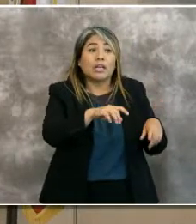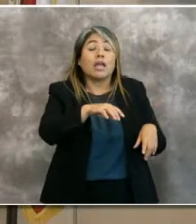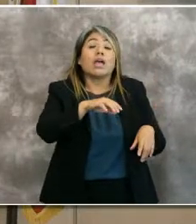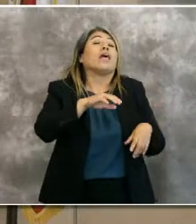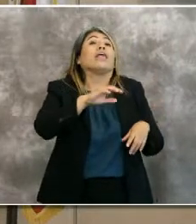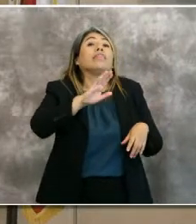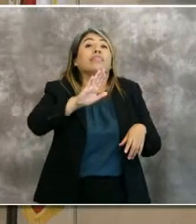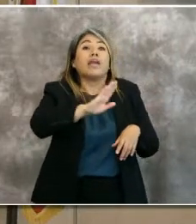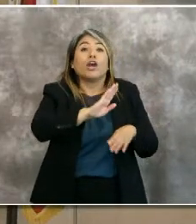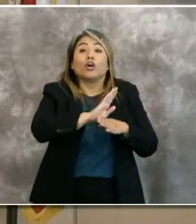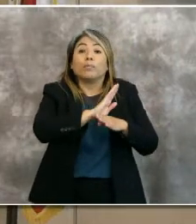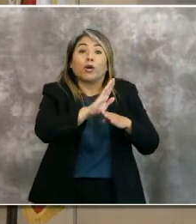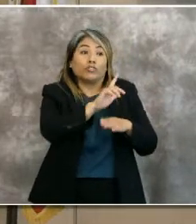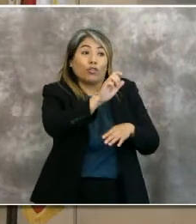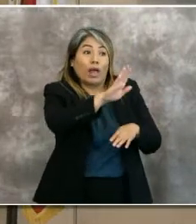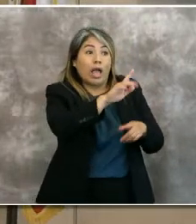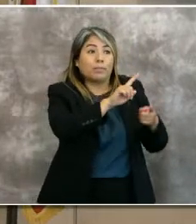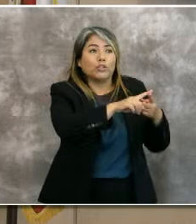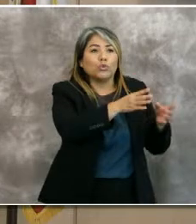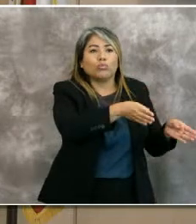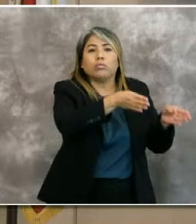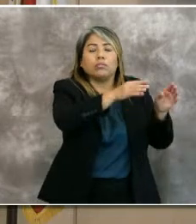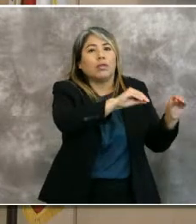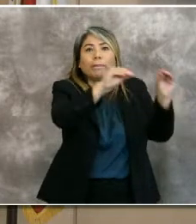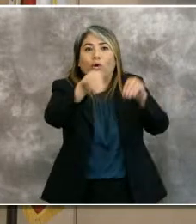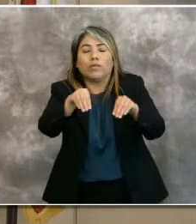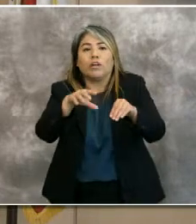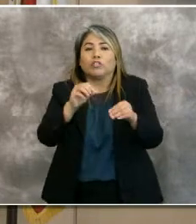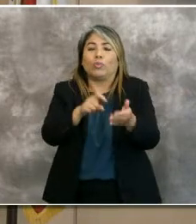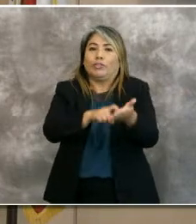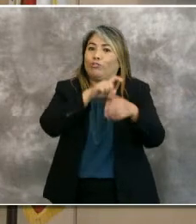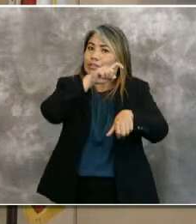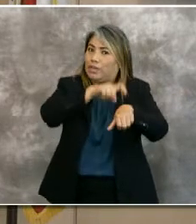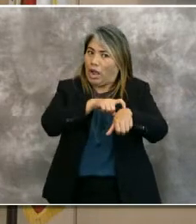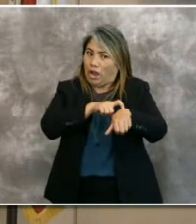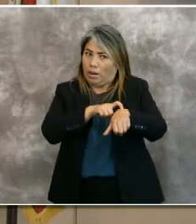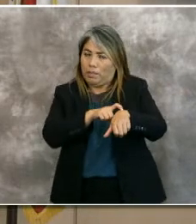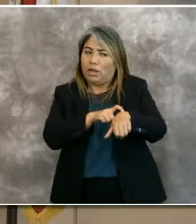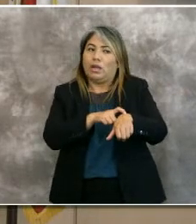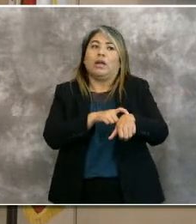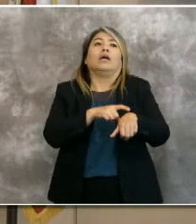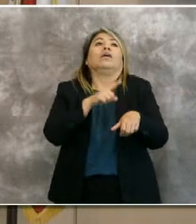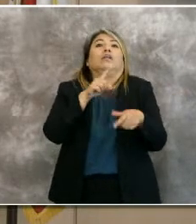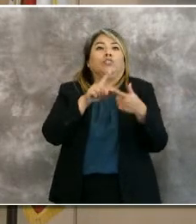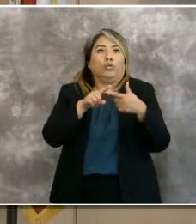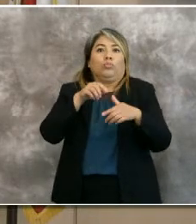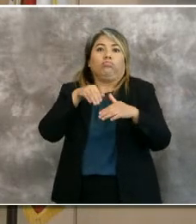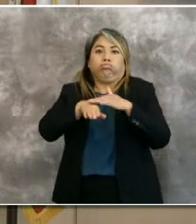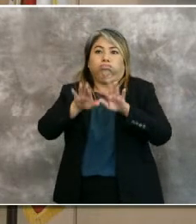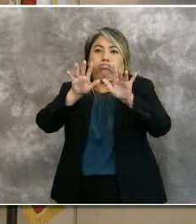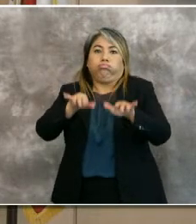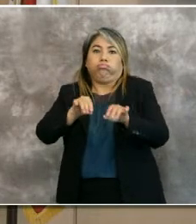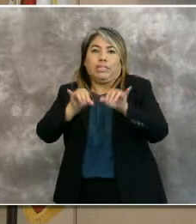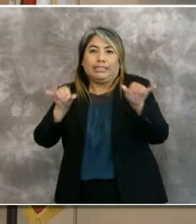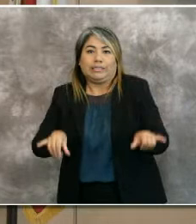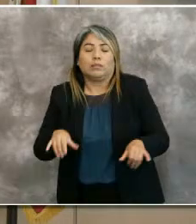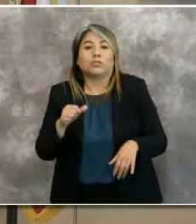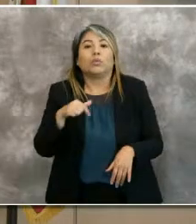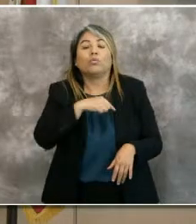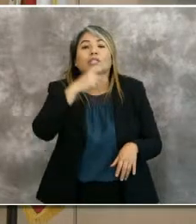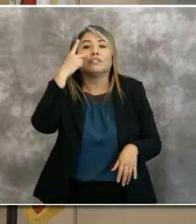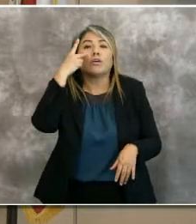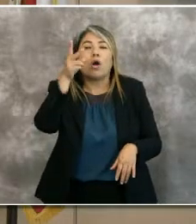lab to let's get tested. And it took time for them to get that into the system. So what we saw was